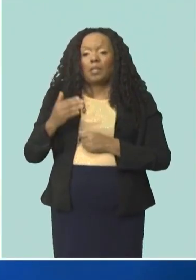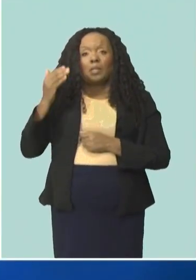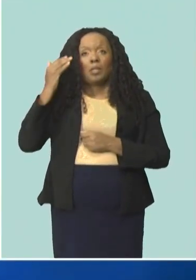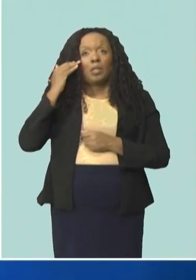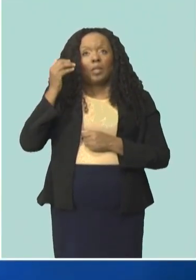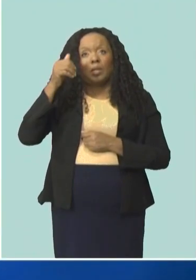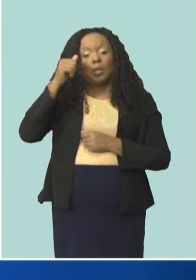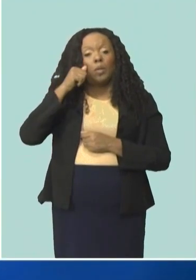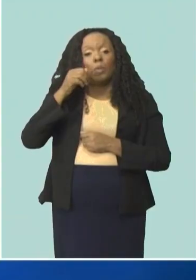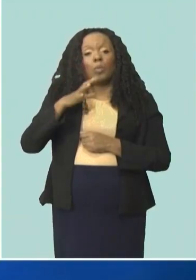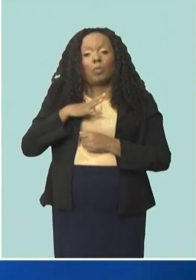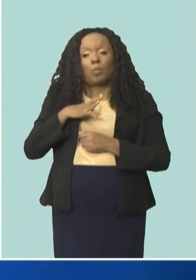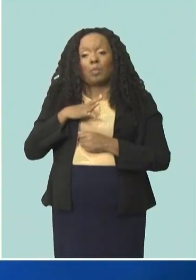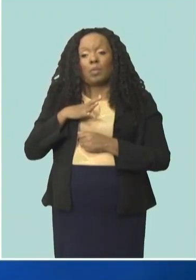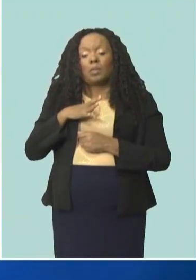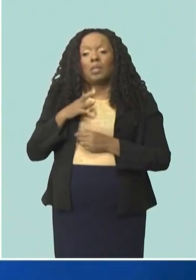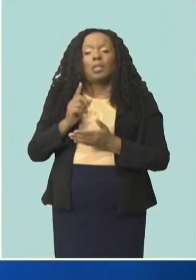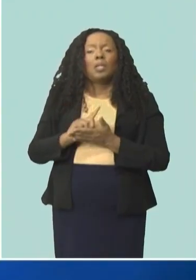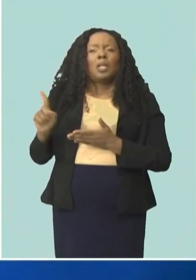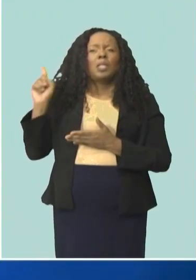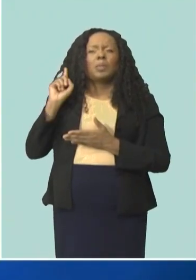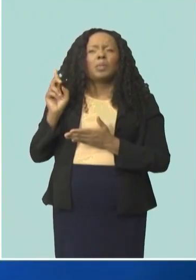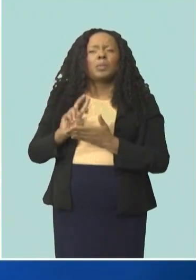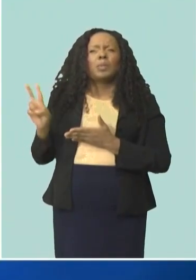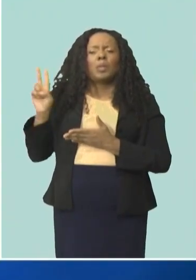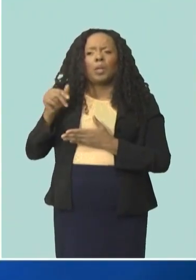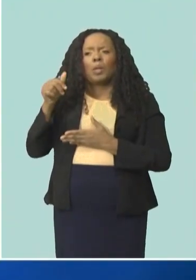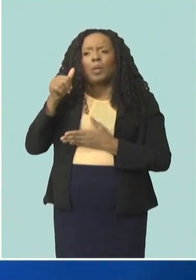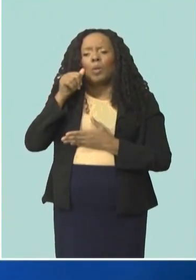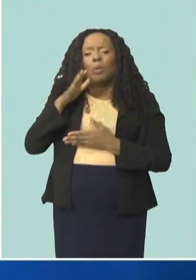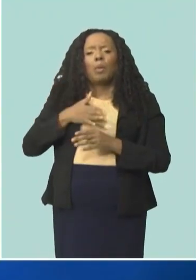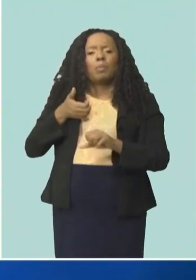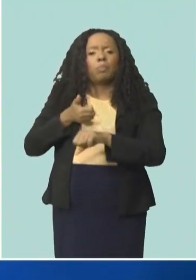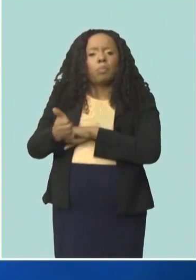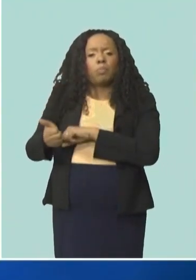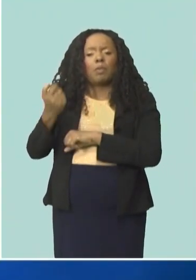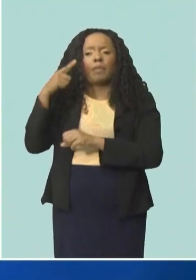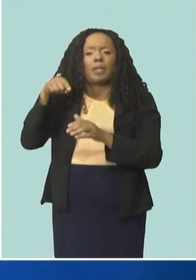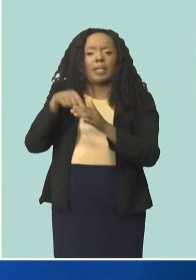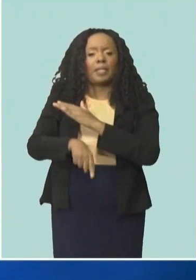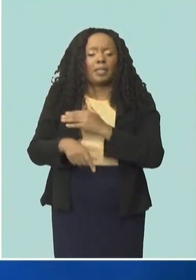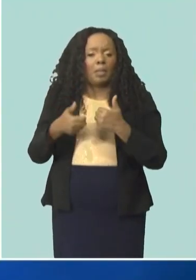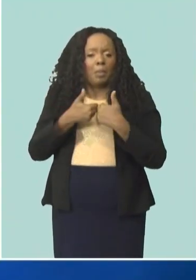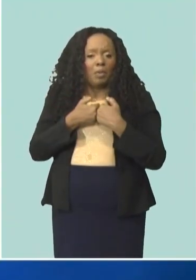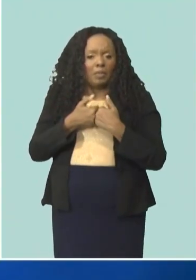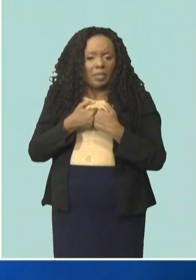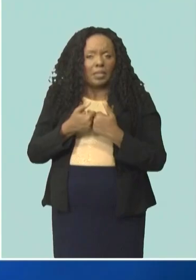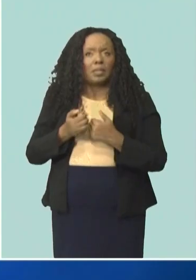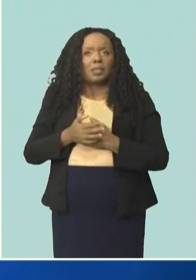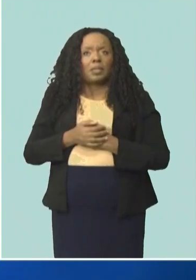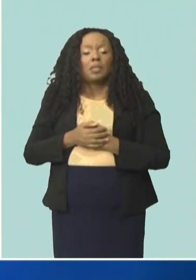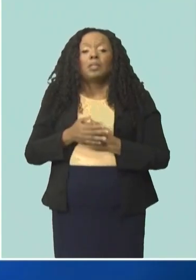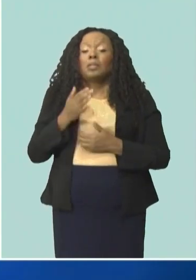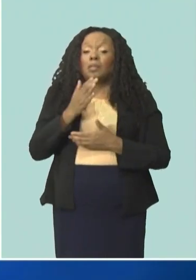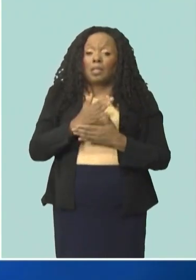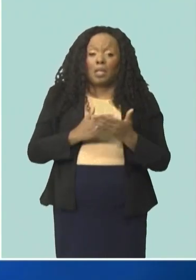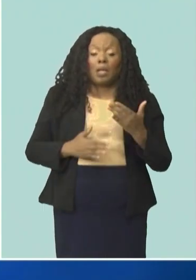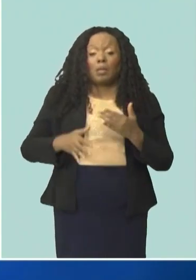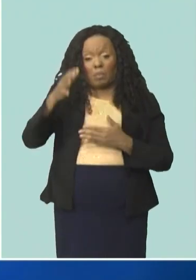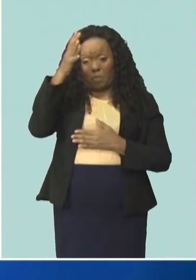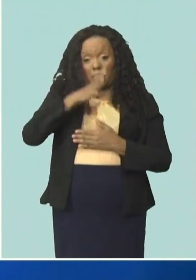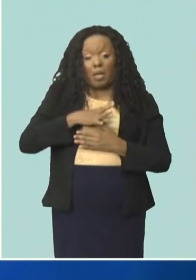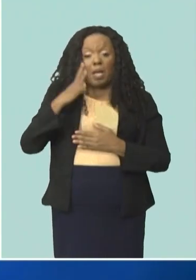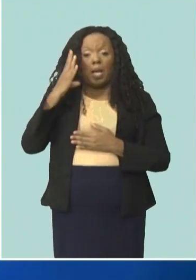her boyfriend last week. I think it was a week before. So we are not paying attention to the violence being meted out against